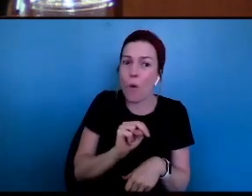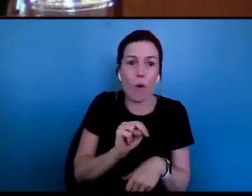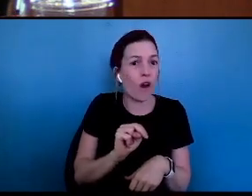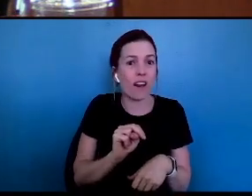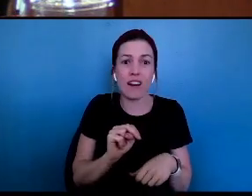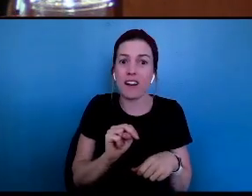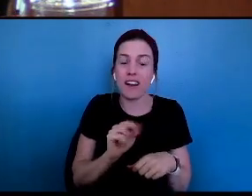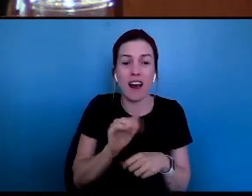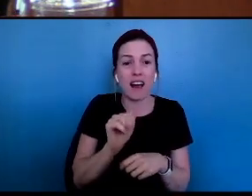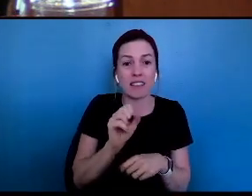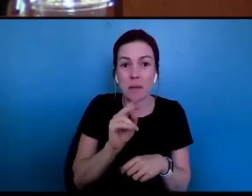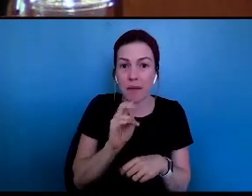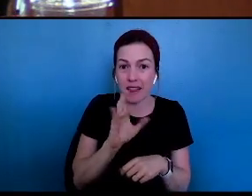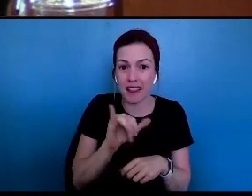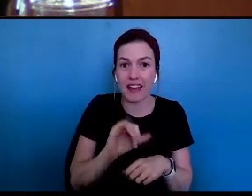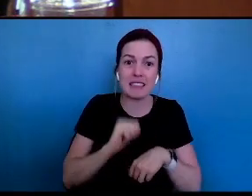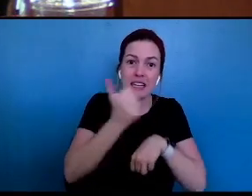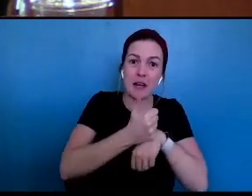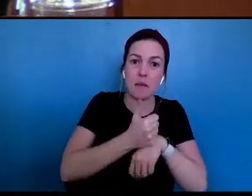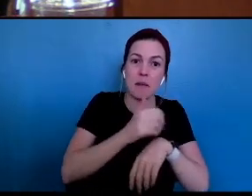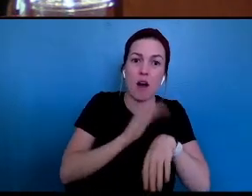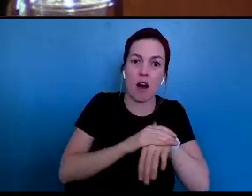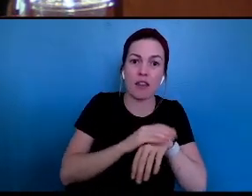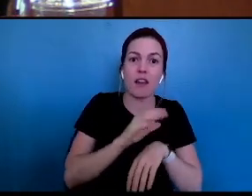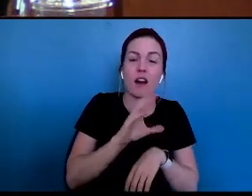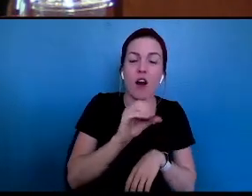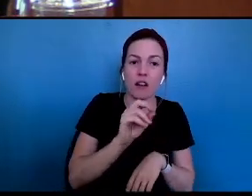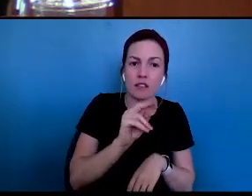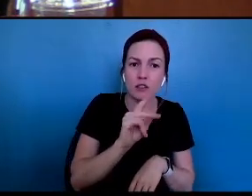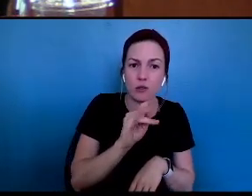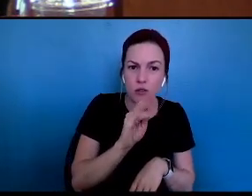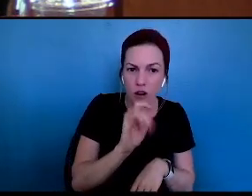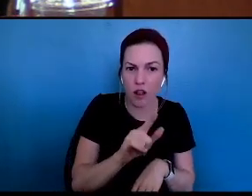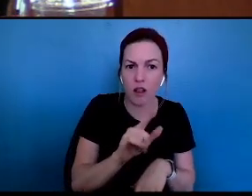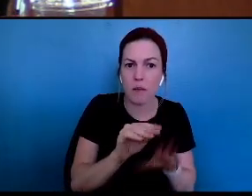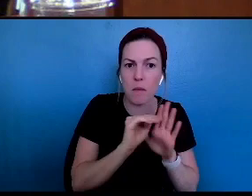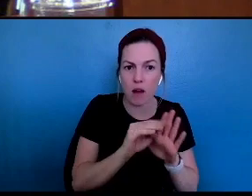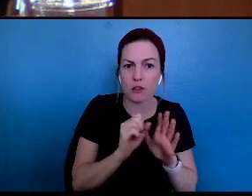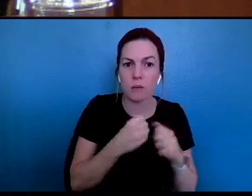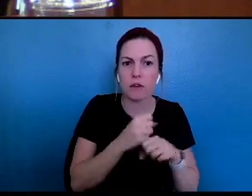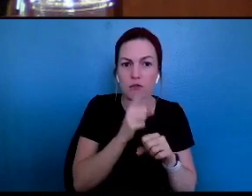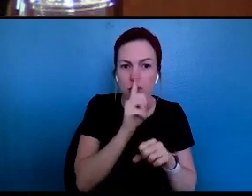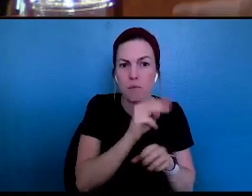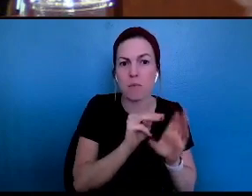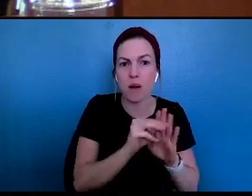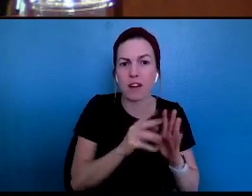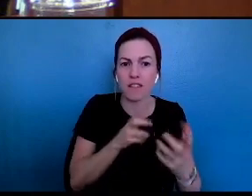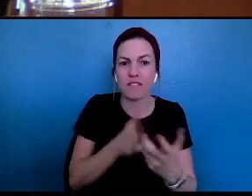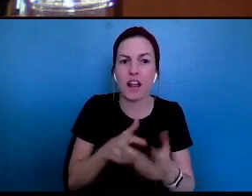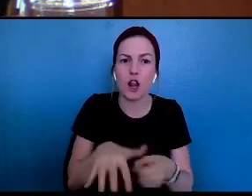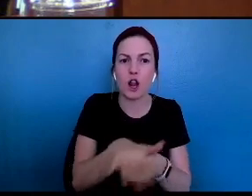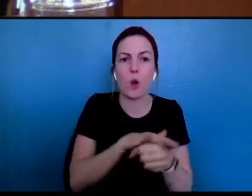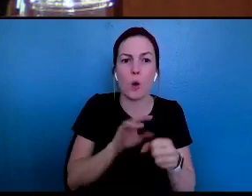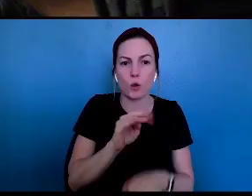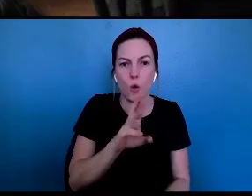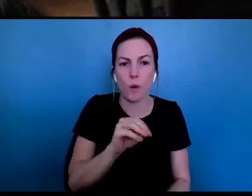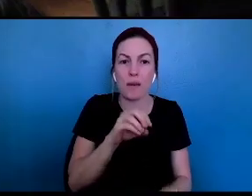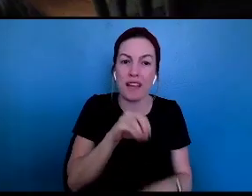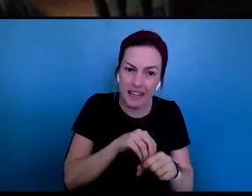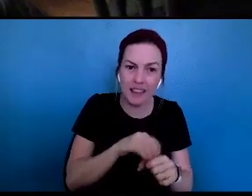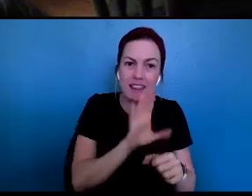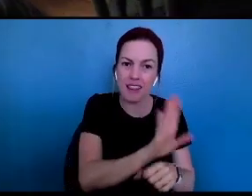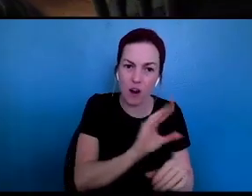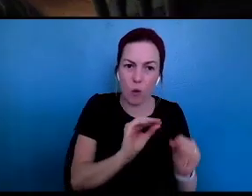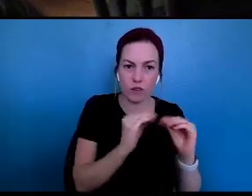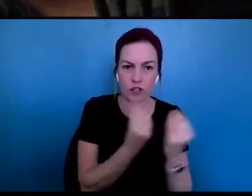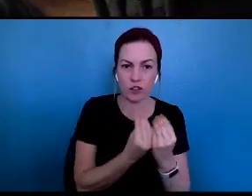upon the constitutionally aligned AI models so that those models fit the local norm in that organization. So as part